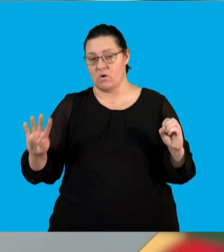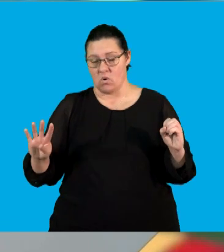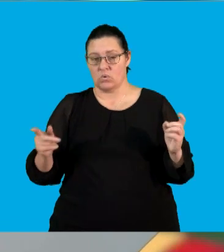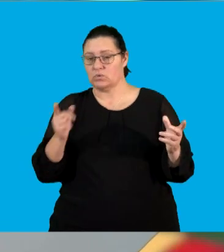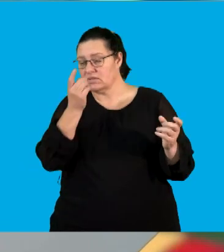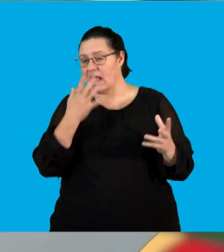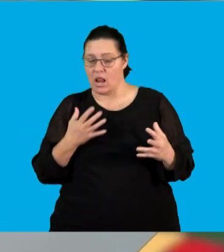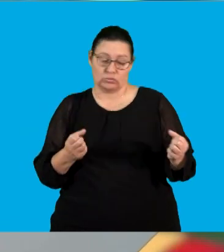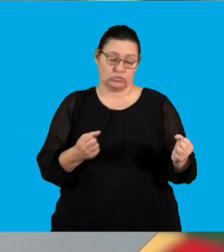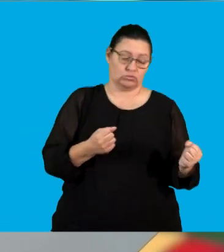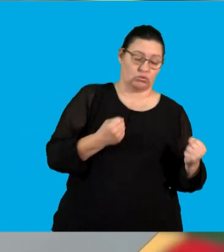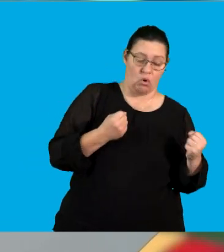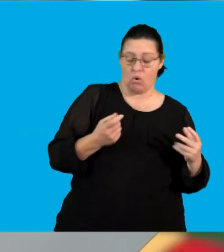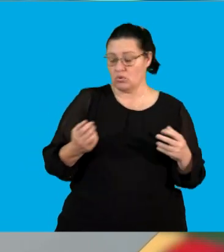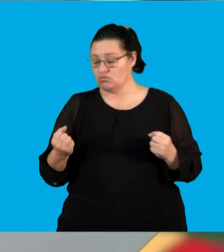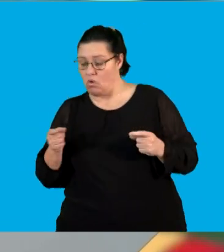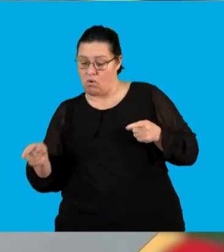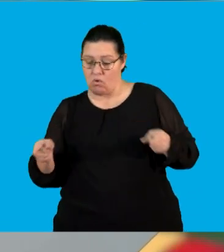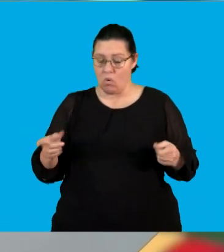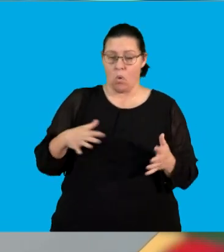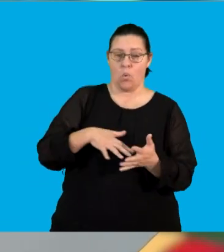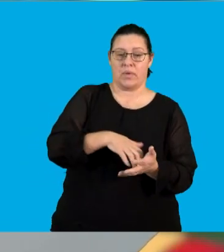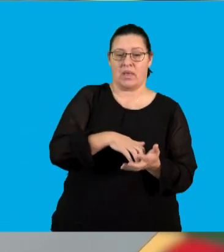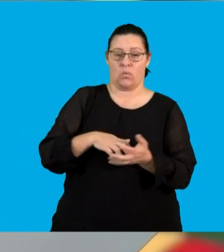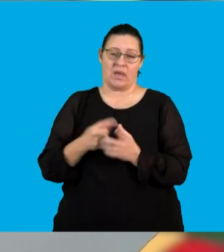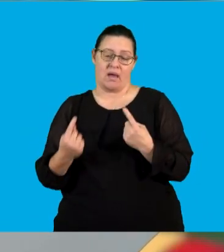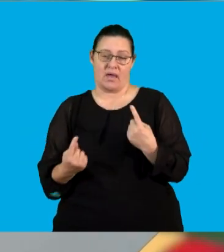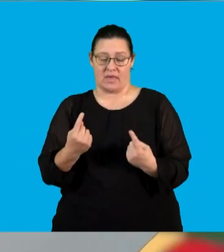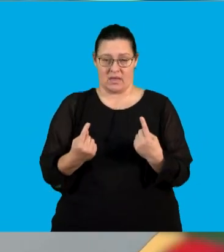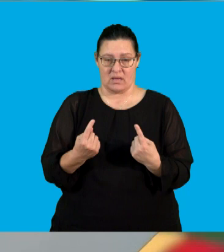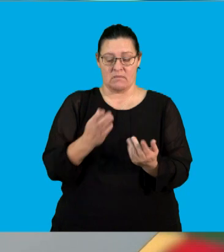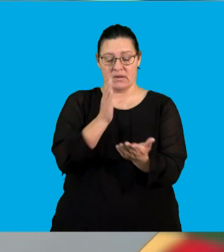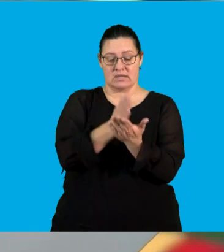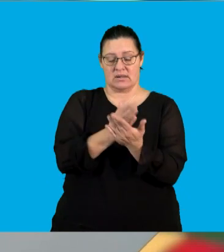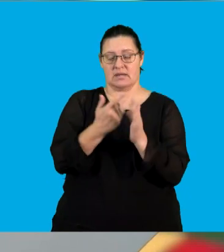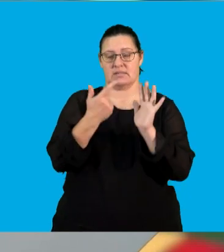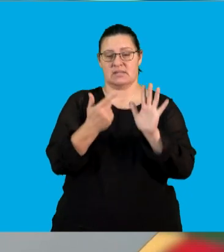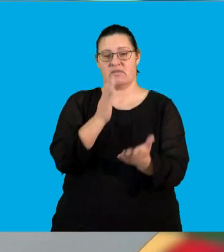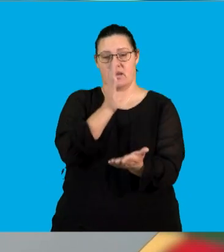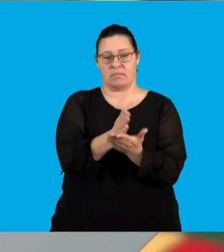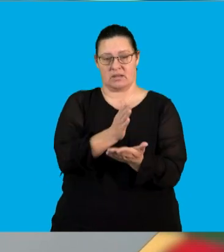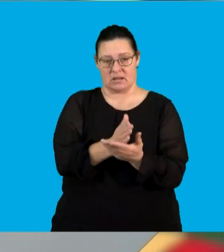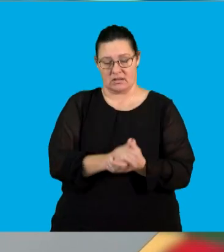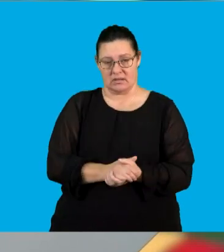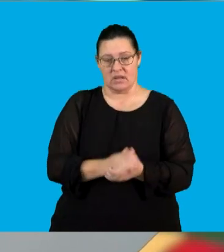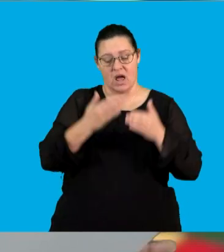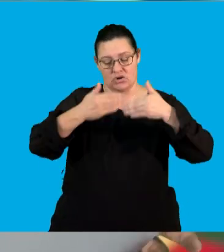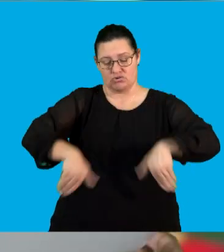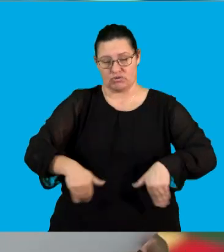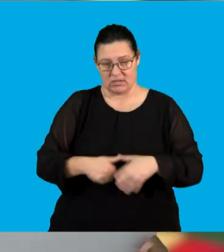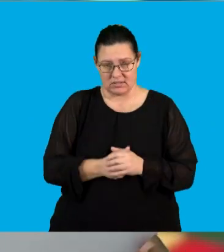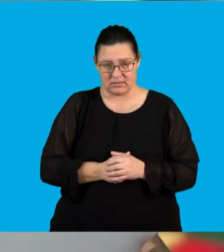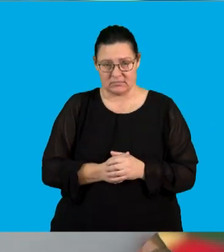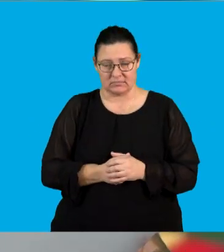14 to tell us how strong the substance is or how weak the substance is, be it a base or be it an acid. And we know that if it